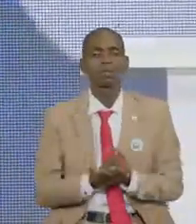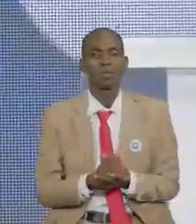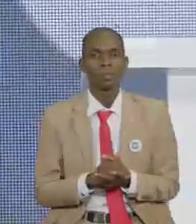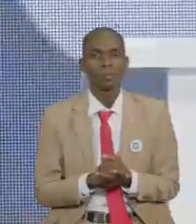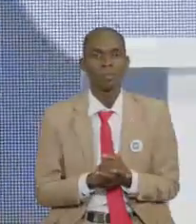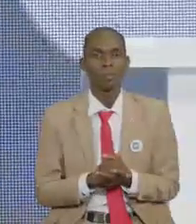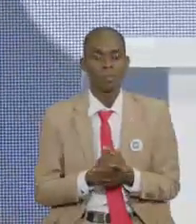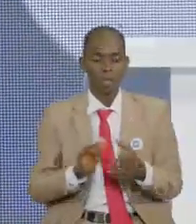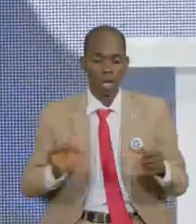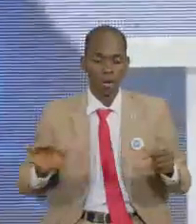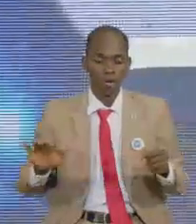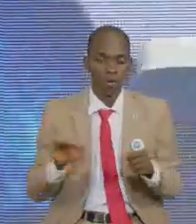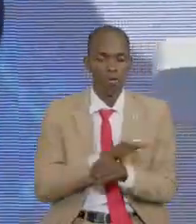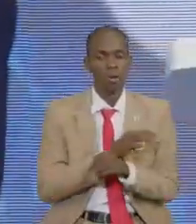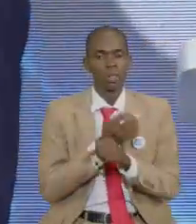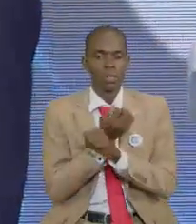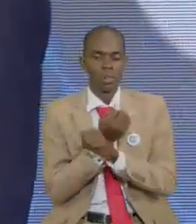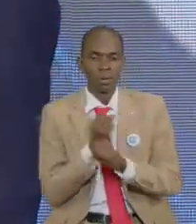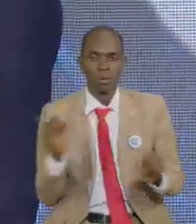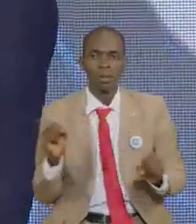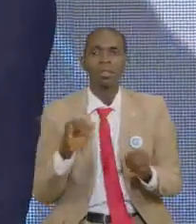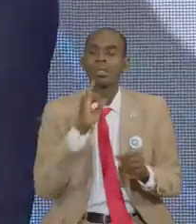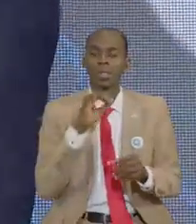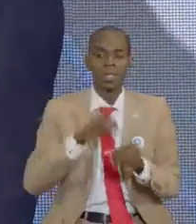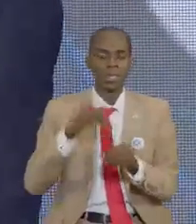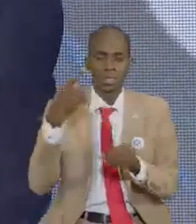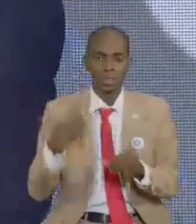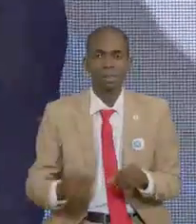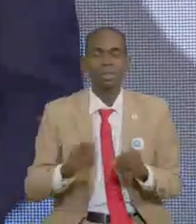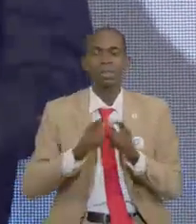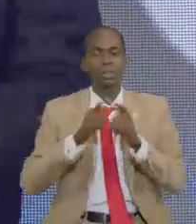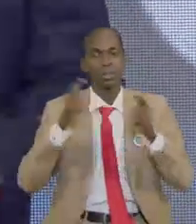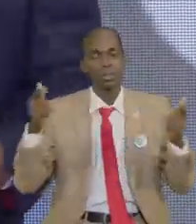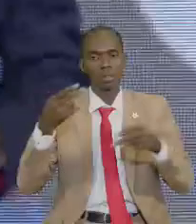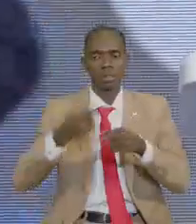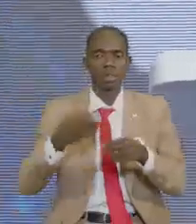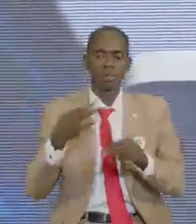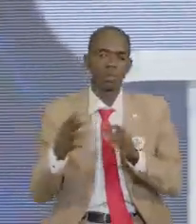Full salvation in the preeminent name of Jesus.